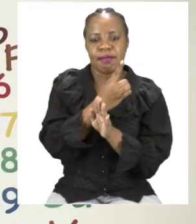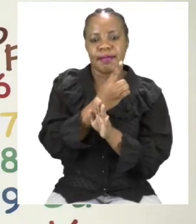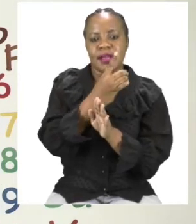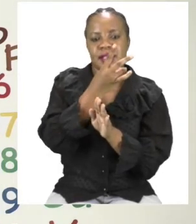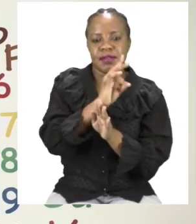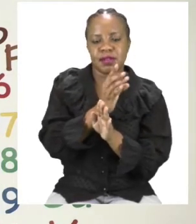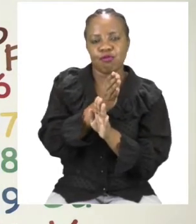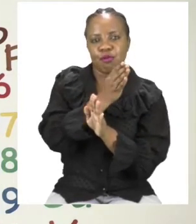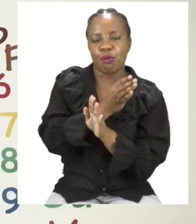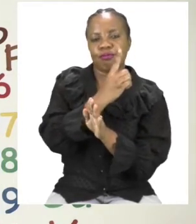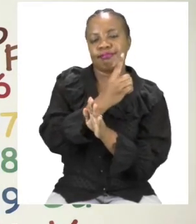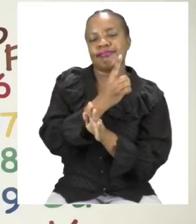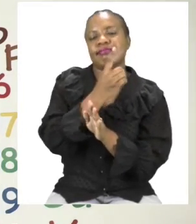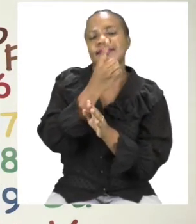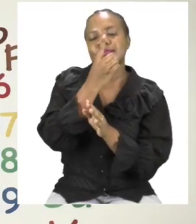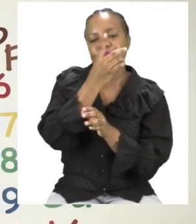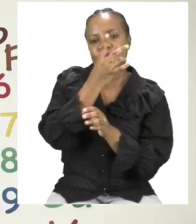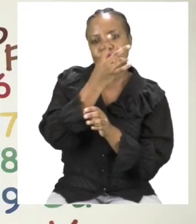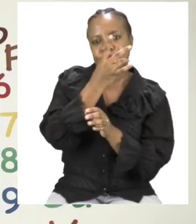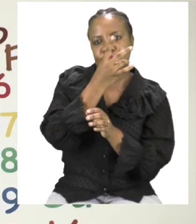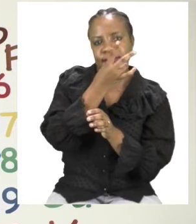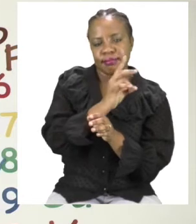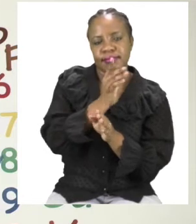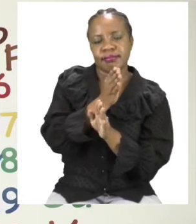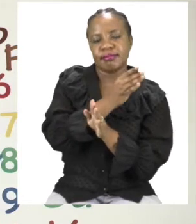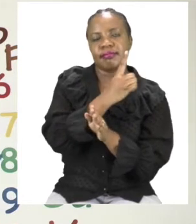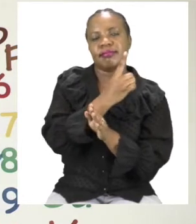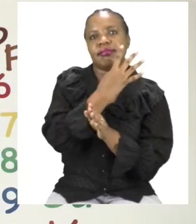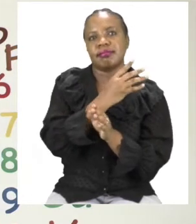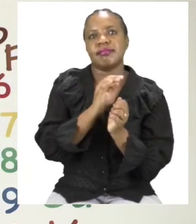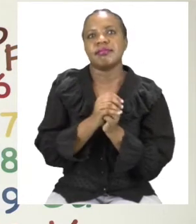the number 18. Let's go.